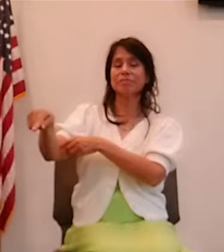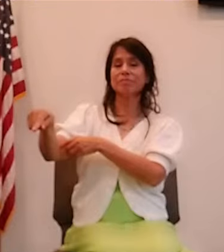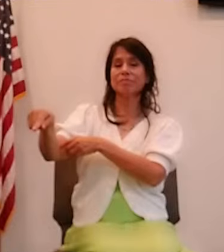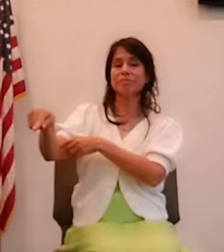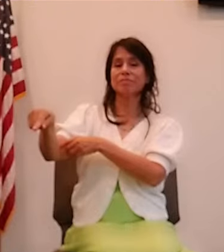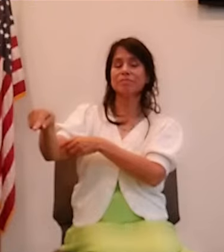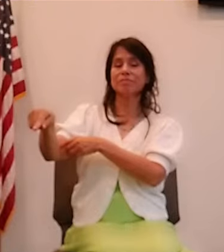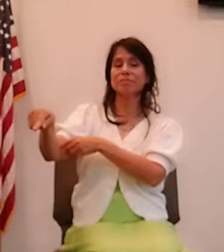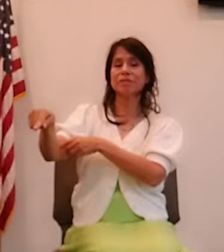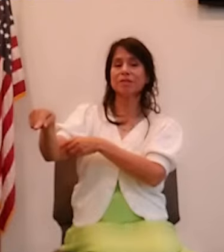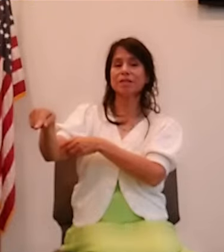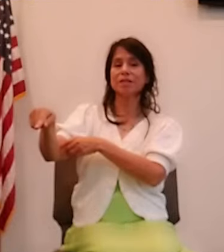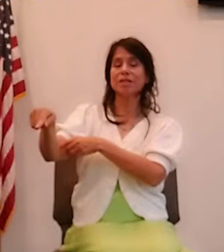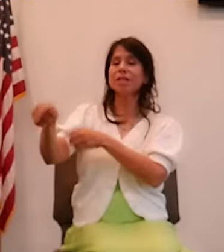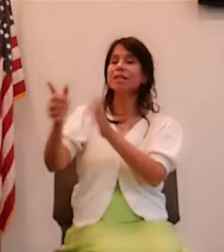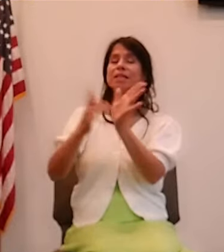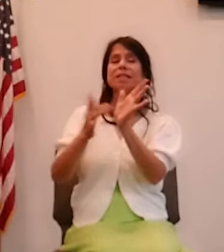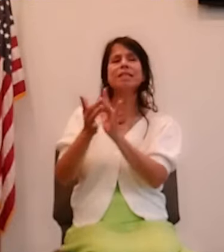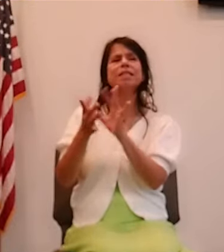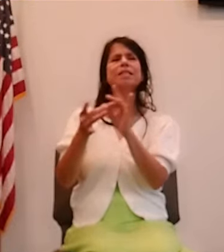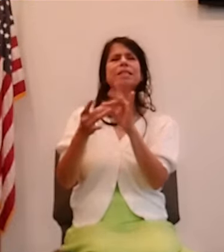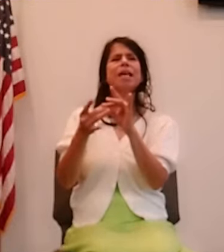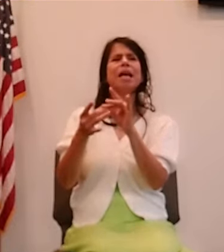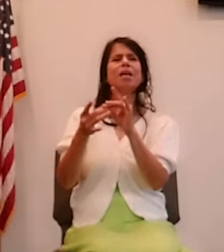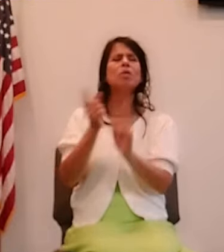Jesus said, "Where is your faith?"